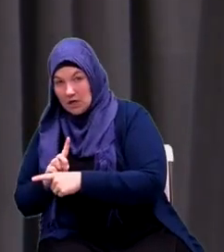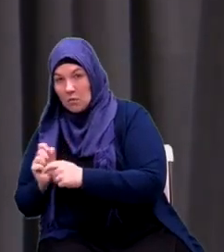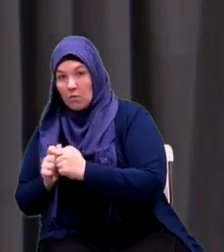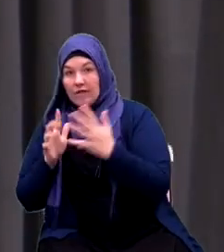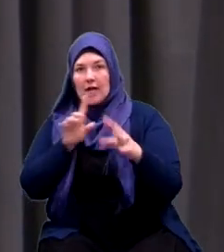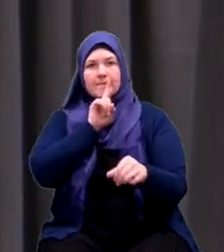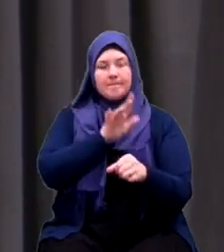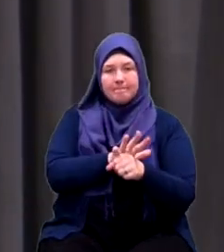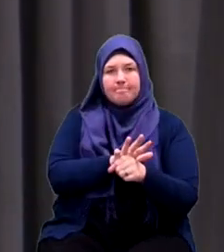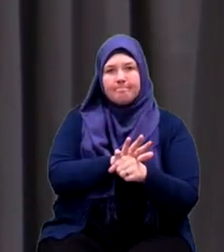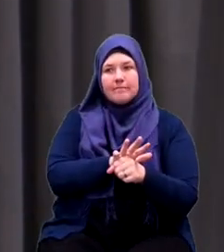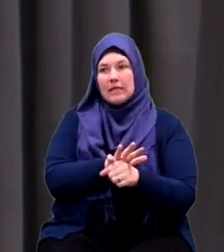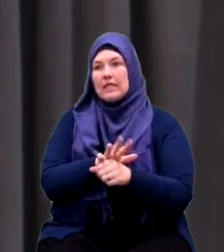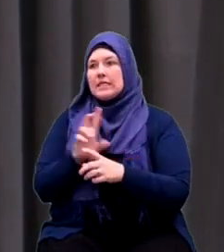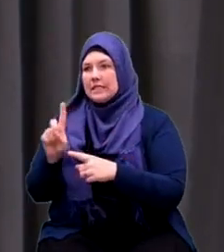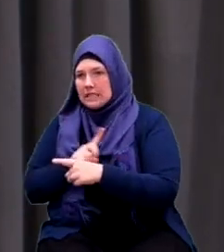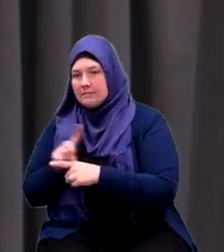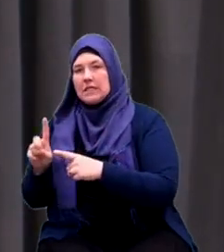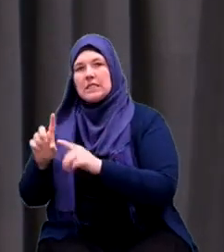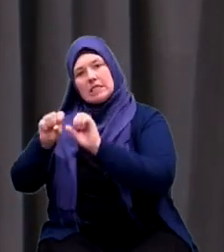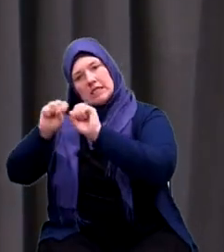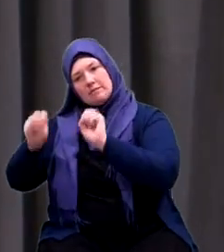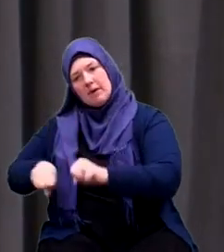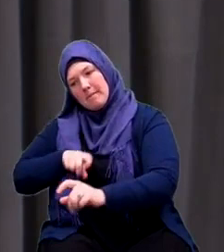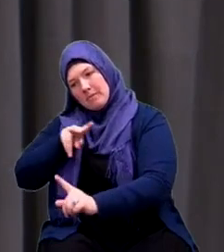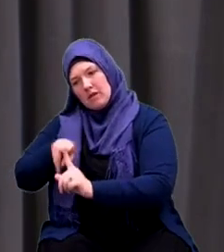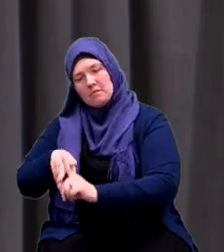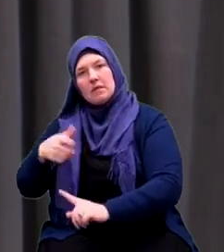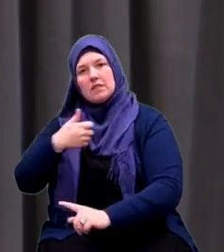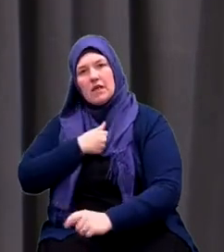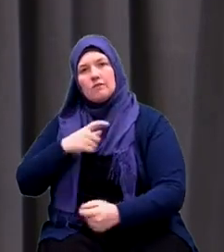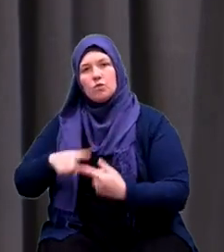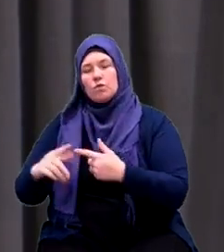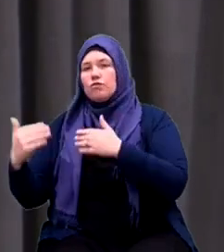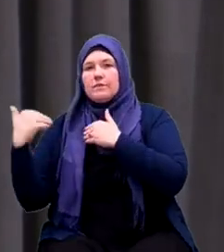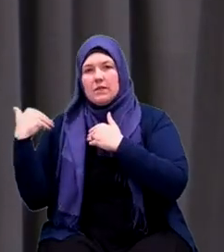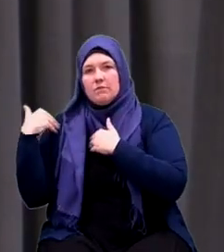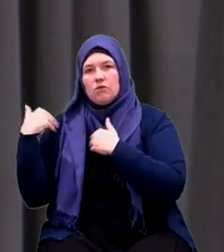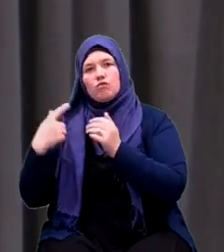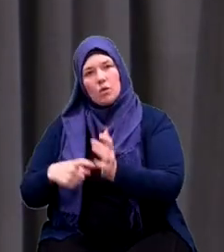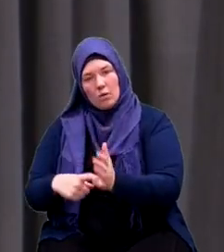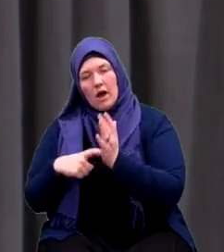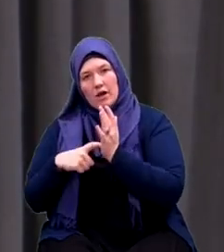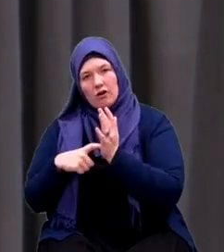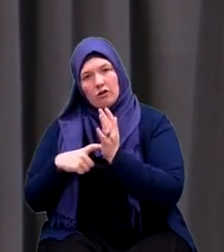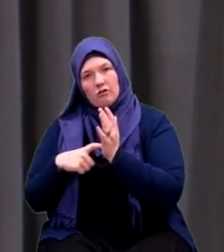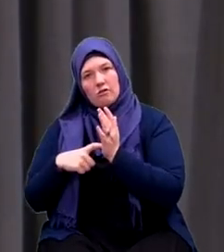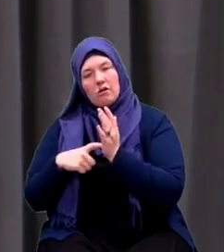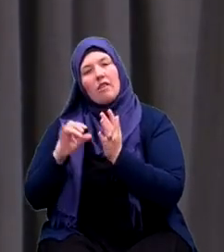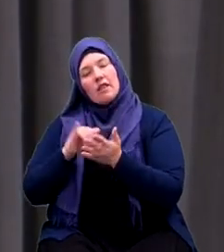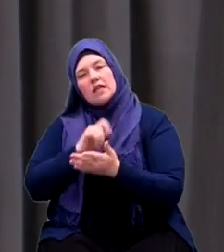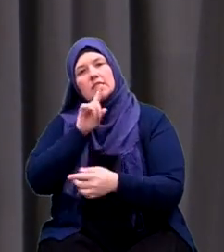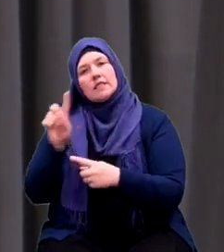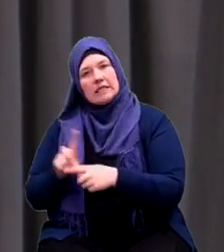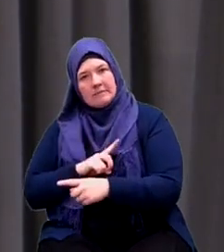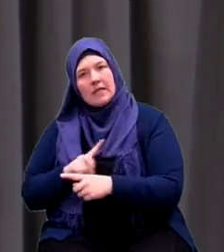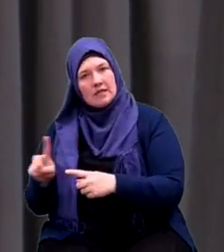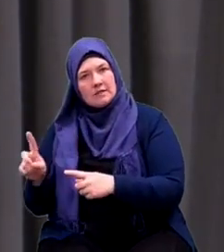to systematically apply yourself to the task required of you. That's